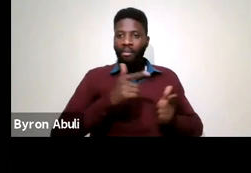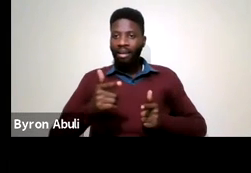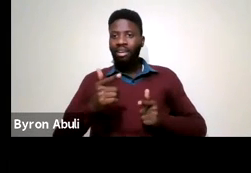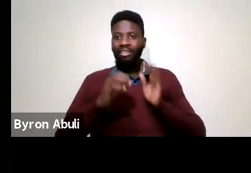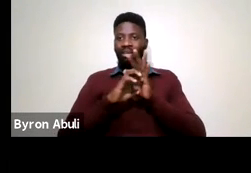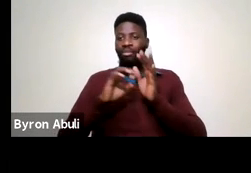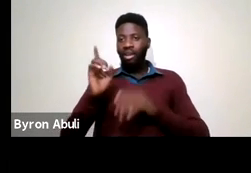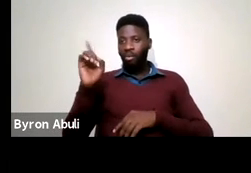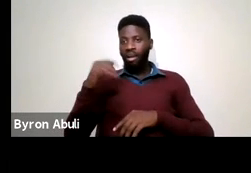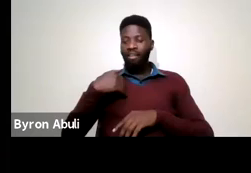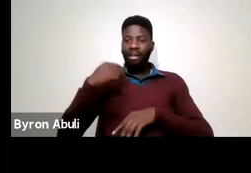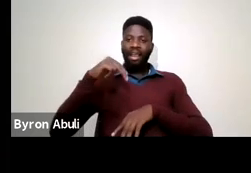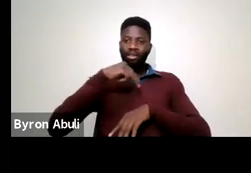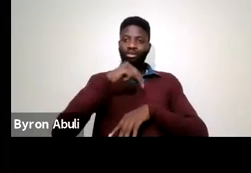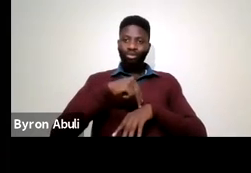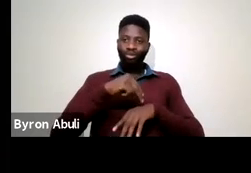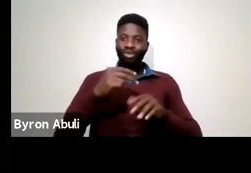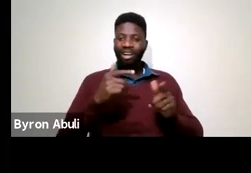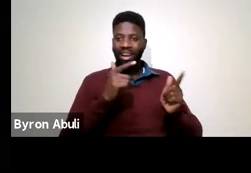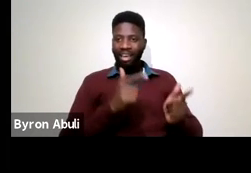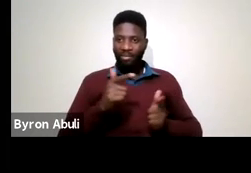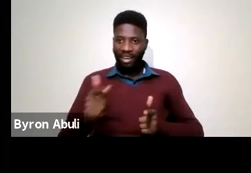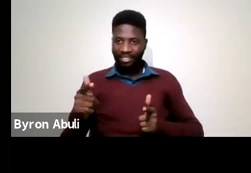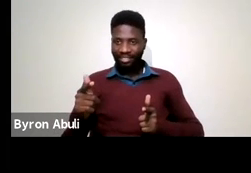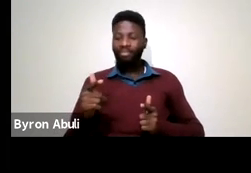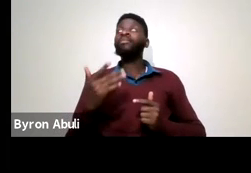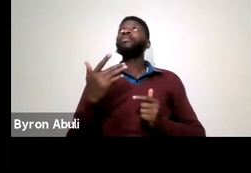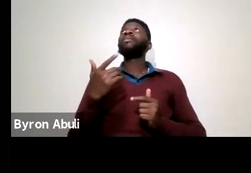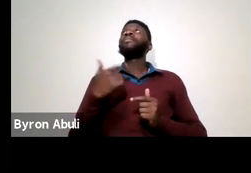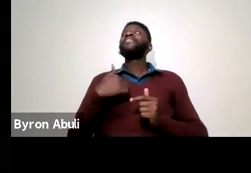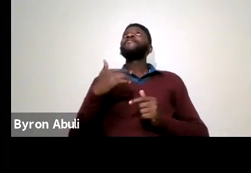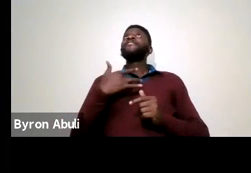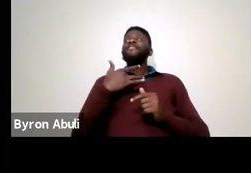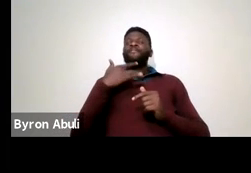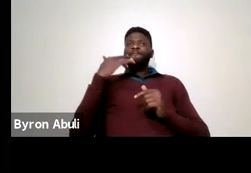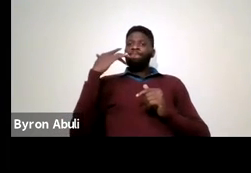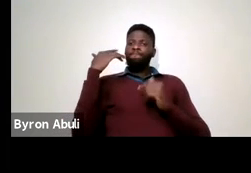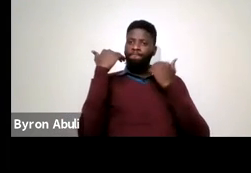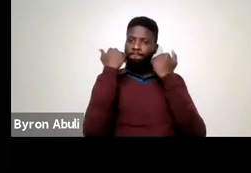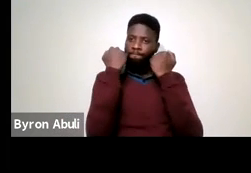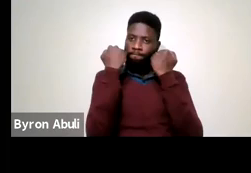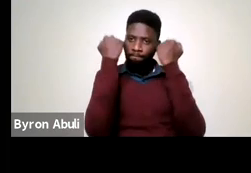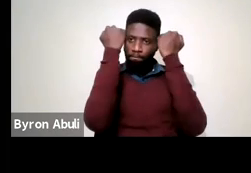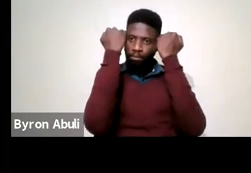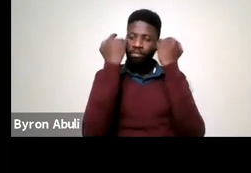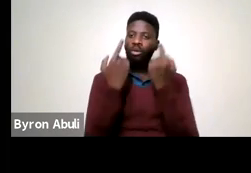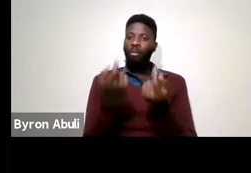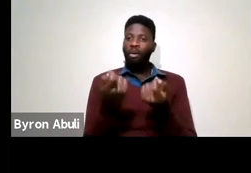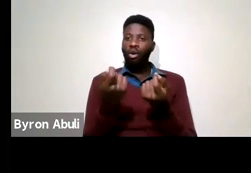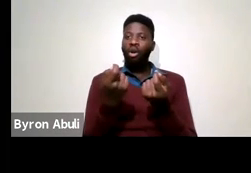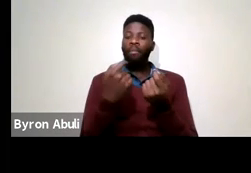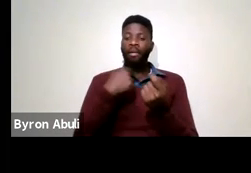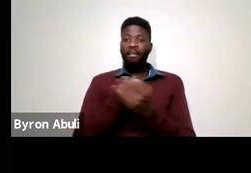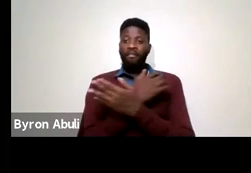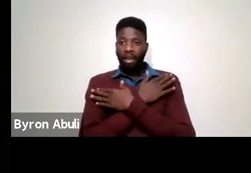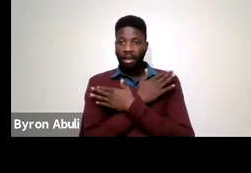here. So that gave me stress kidogo. And since I have friends